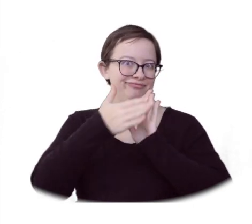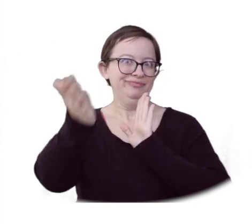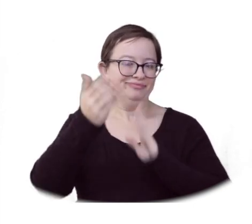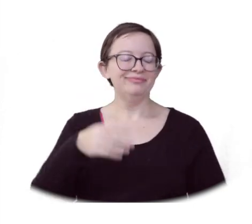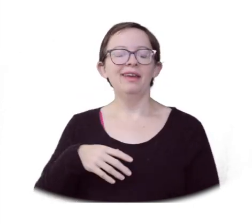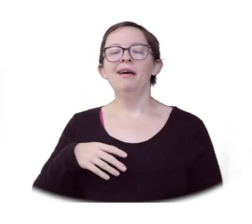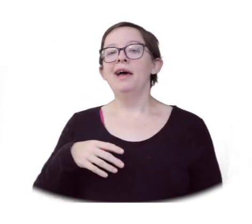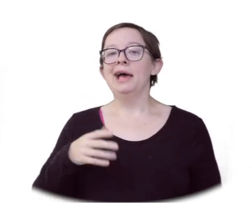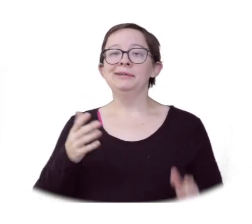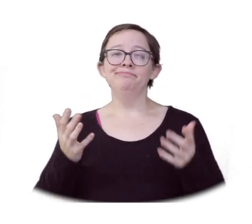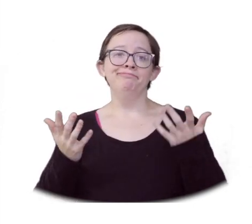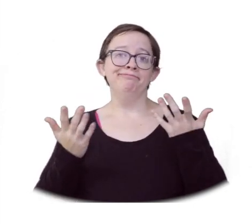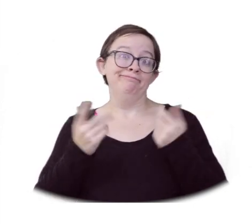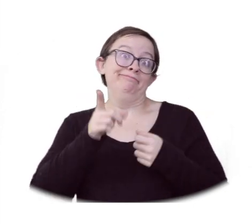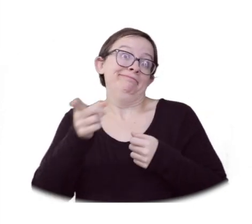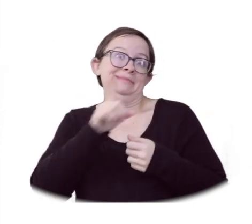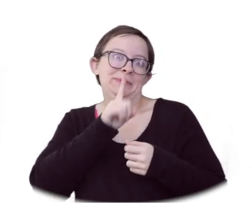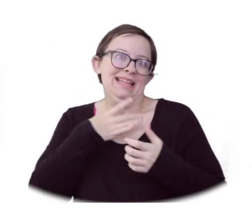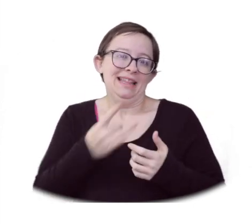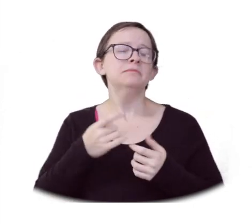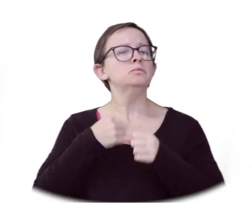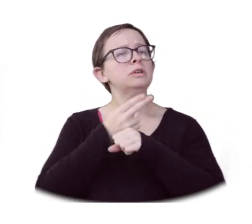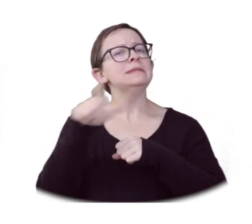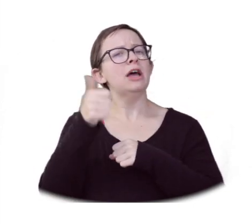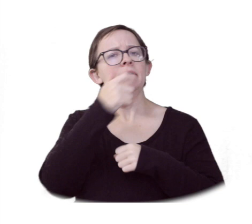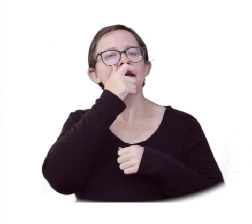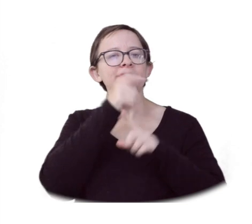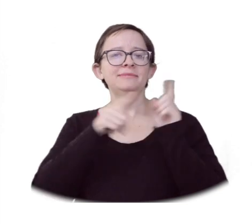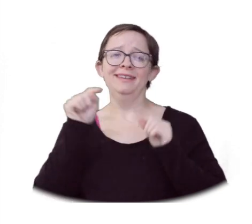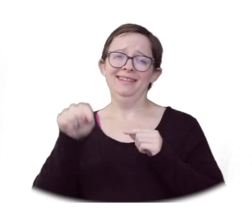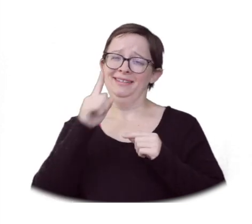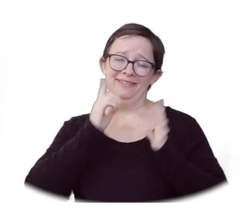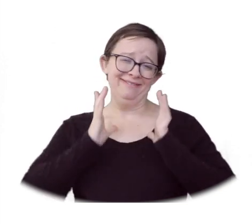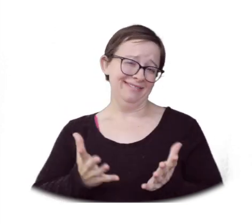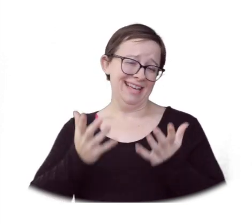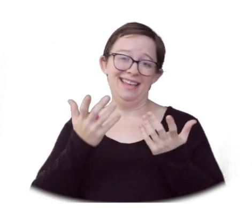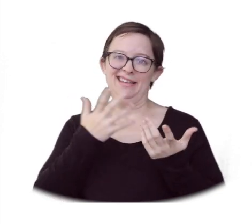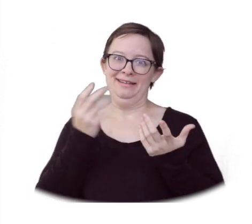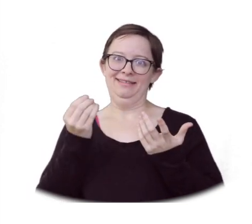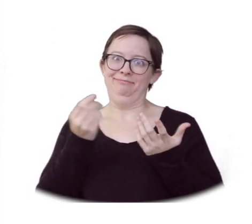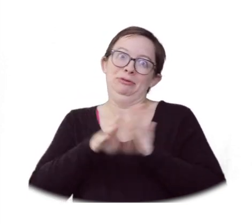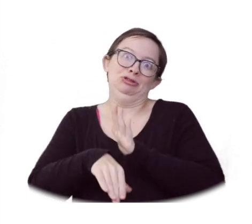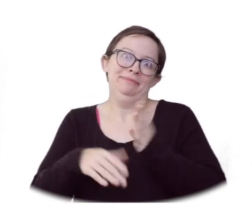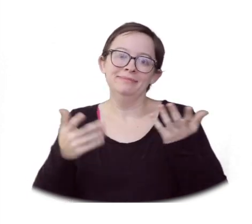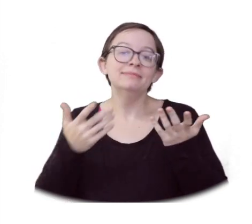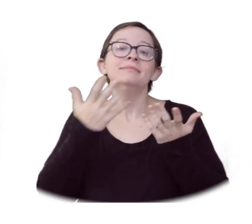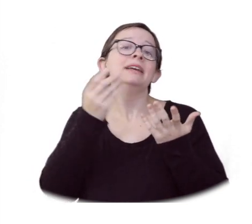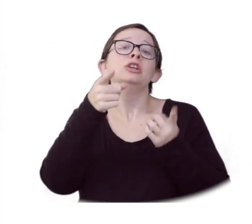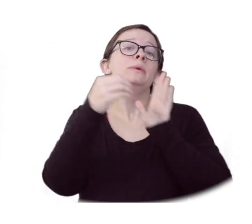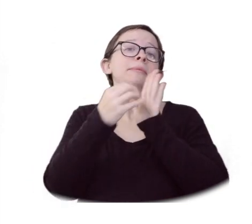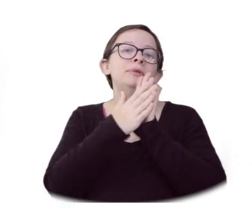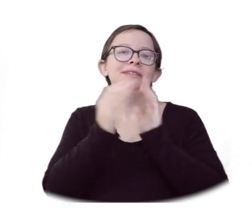in the hospital onwards, and he really liked them. We used other ones, but these ones work just fine, and